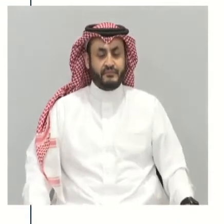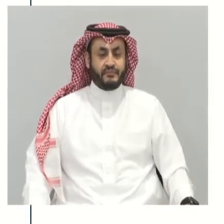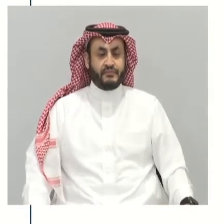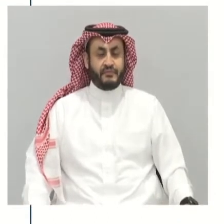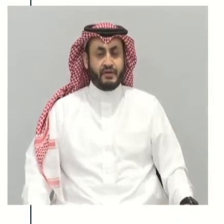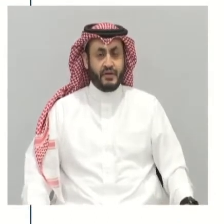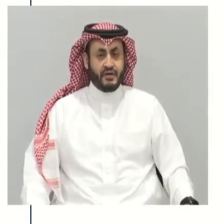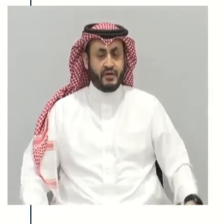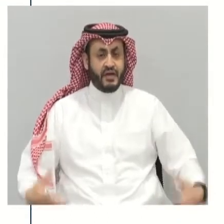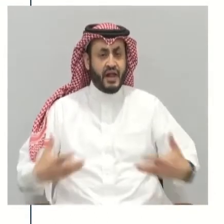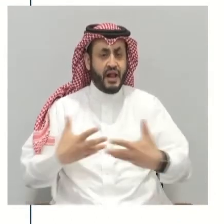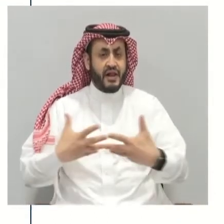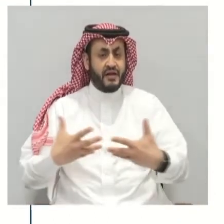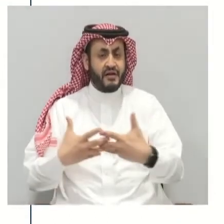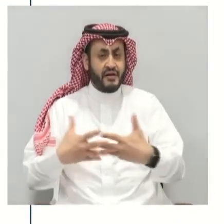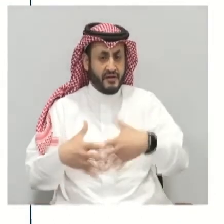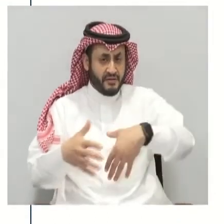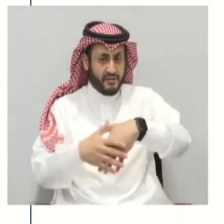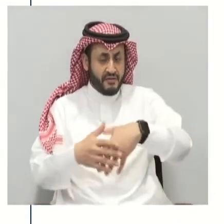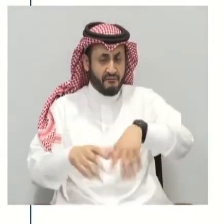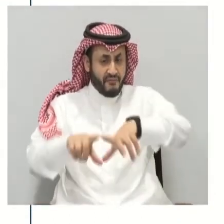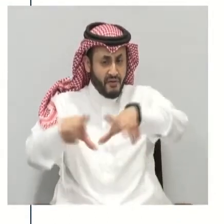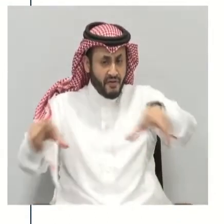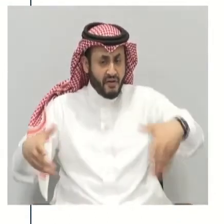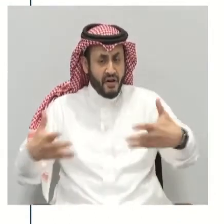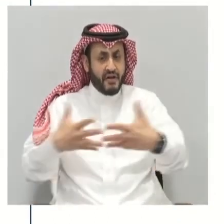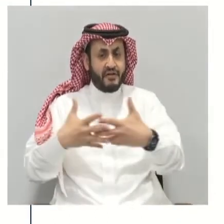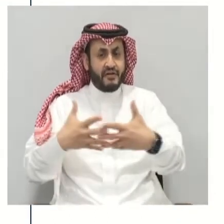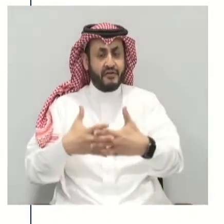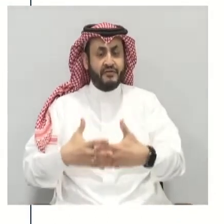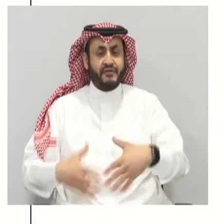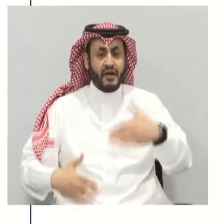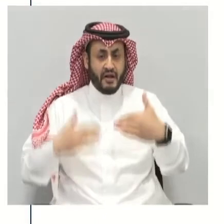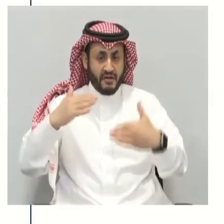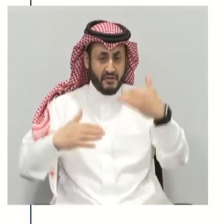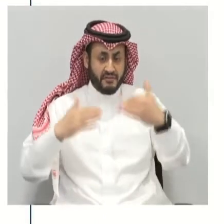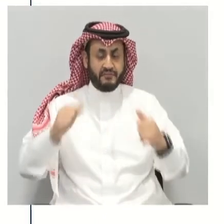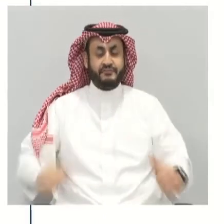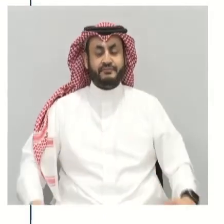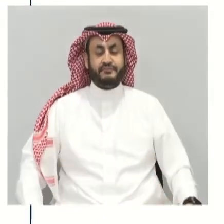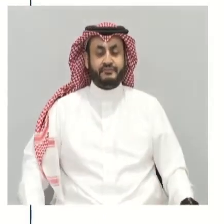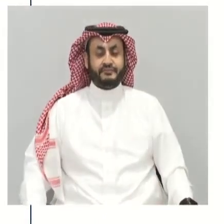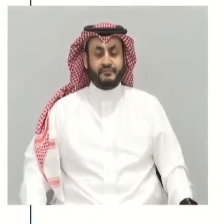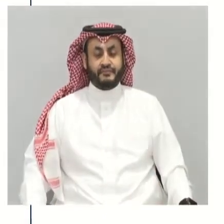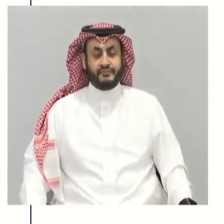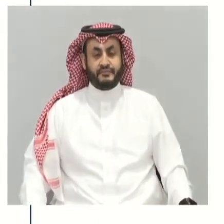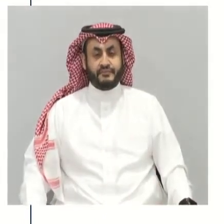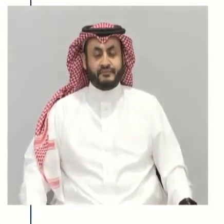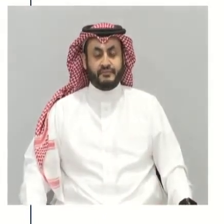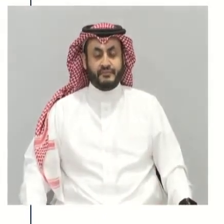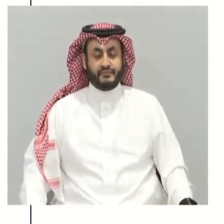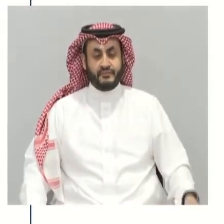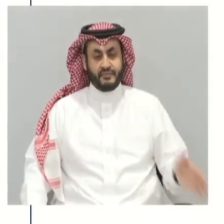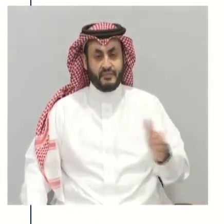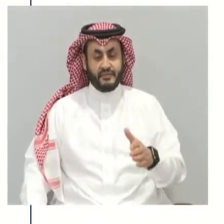tournament, it's a competition among a group of people. This is the meaning of the word, a competition among a group of people.